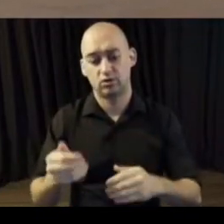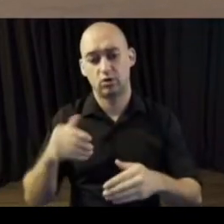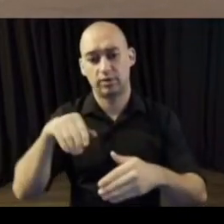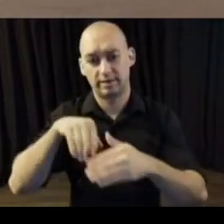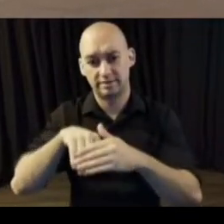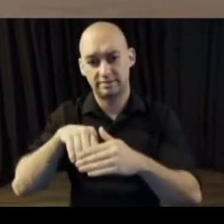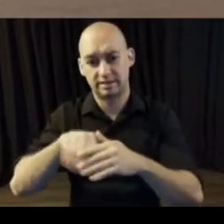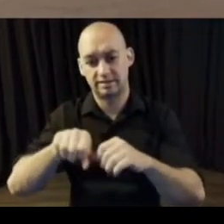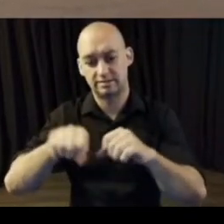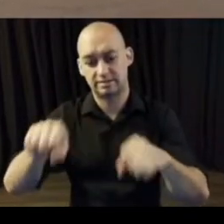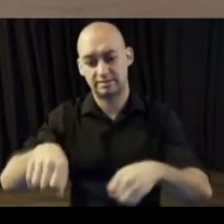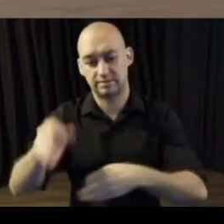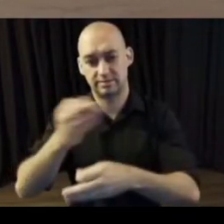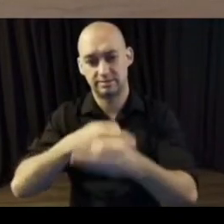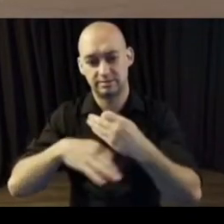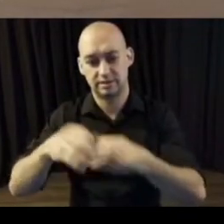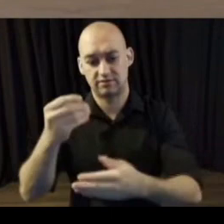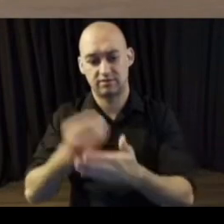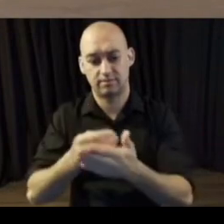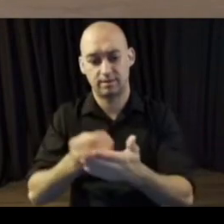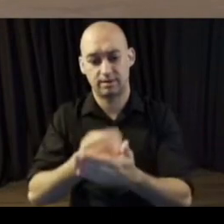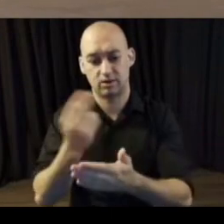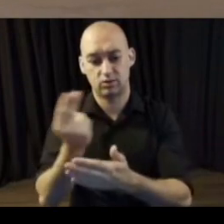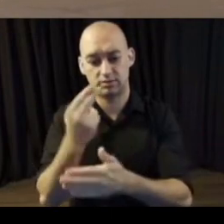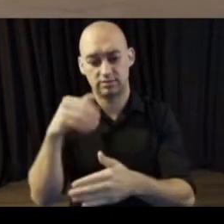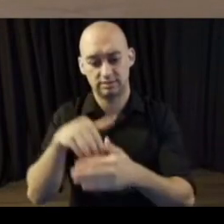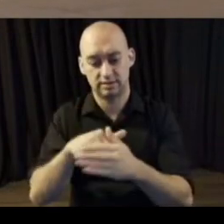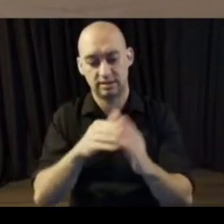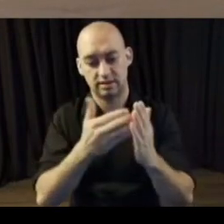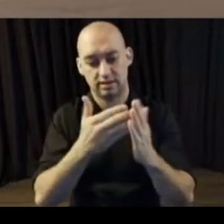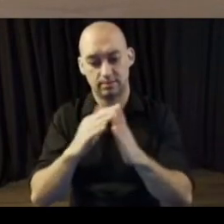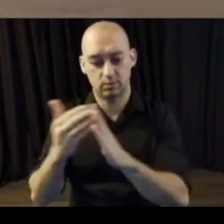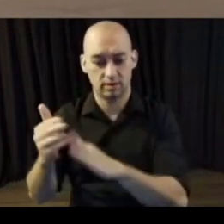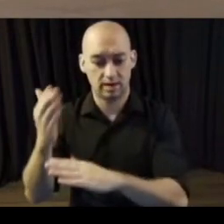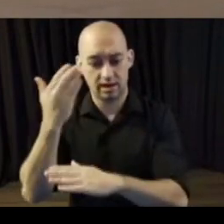that money being put to use within the community. Correct. So I don't know if that's a good thing or not.